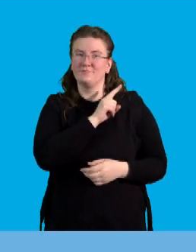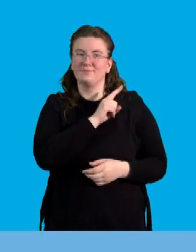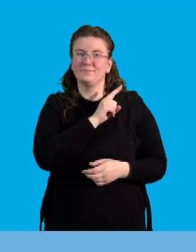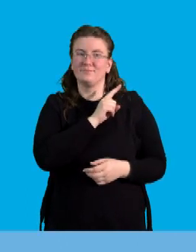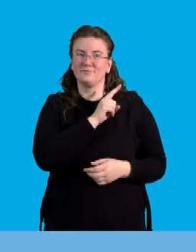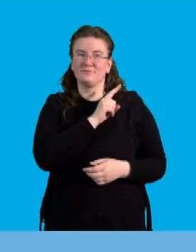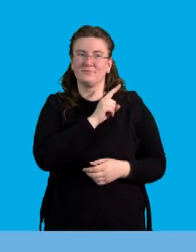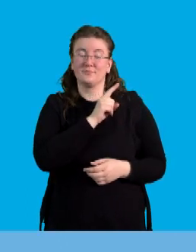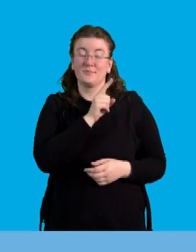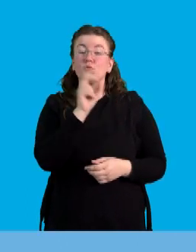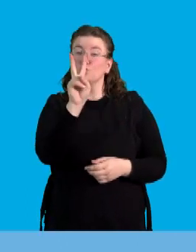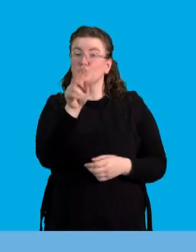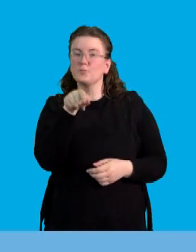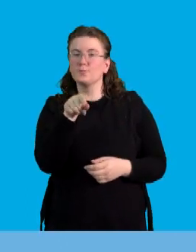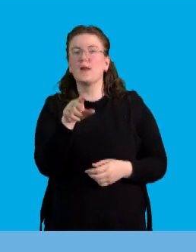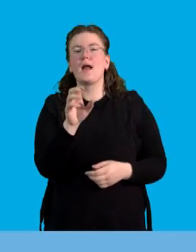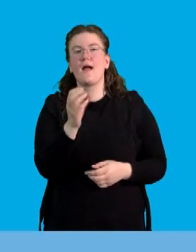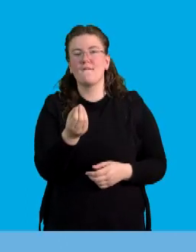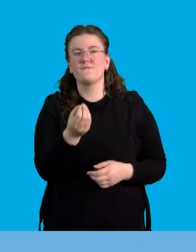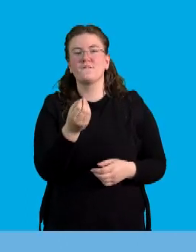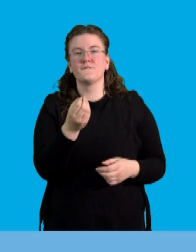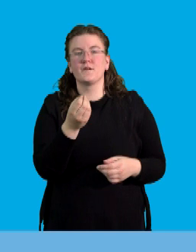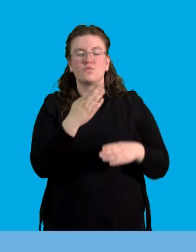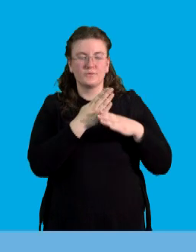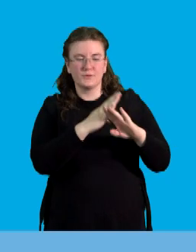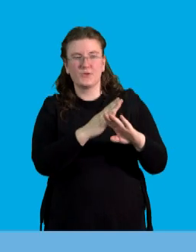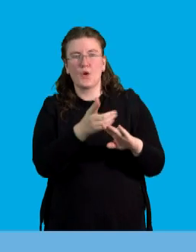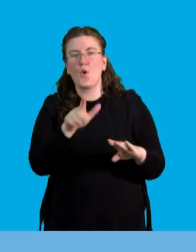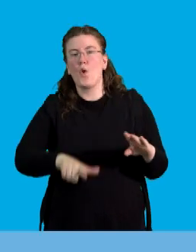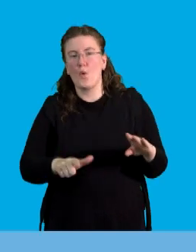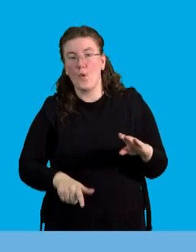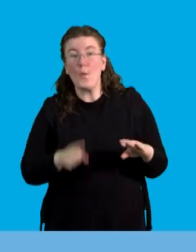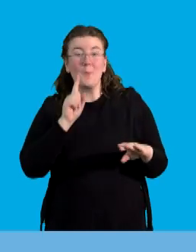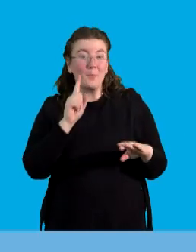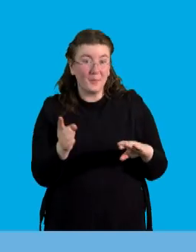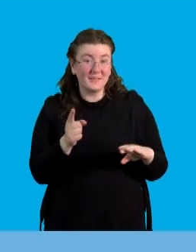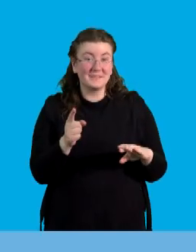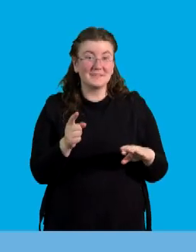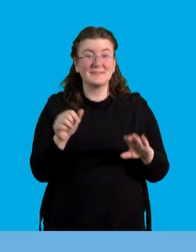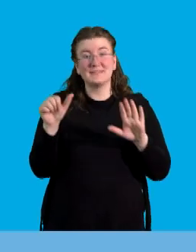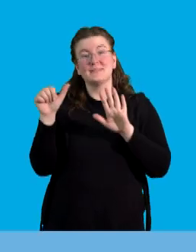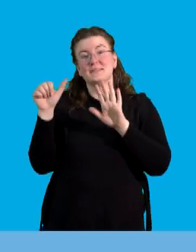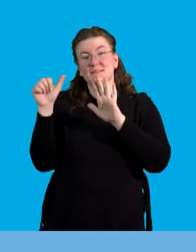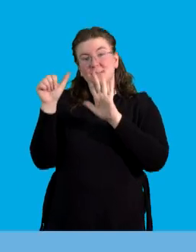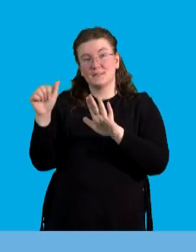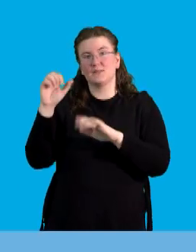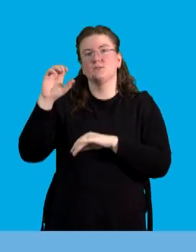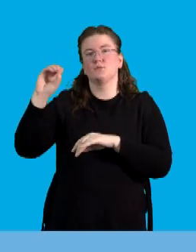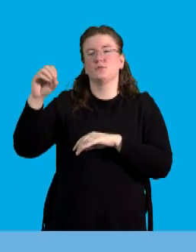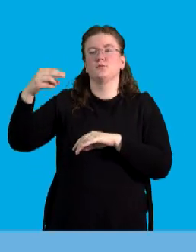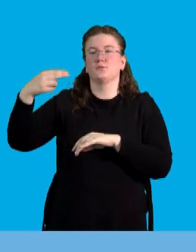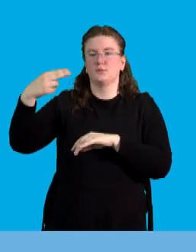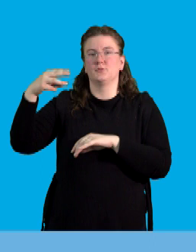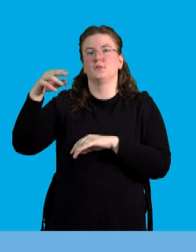because there at 1 ohm there is less resistance. There's less resistance to the flow of current. However, in the 6 ohm